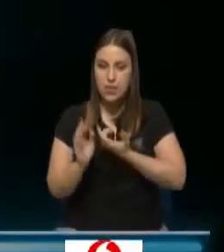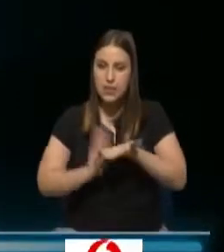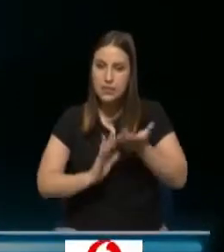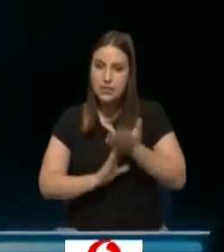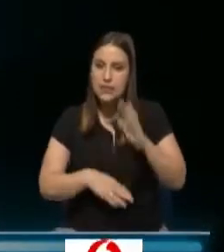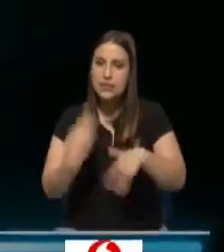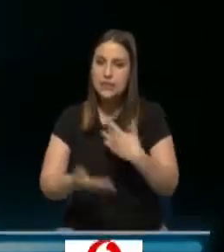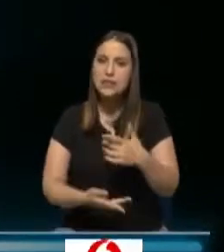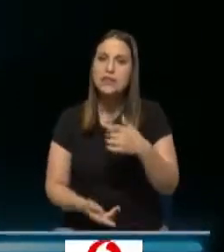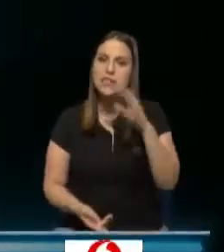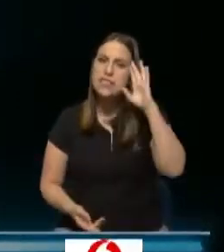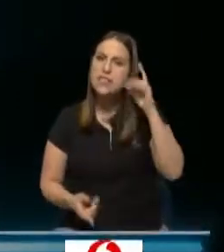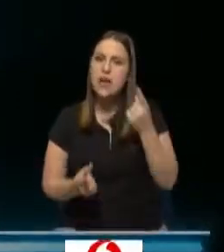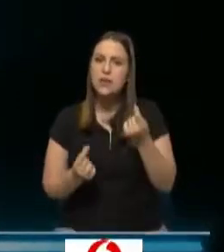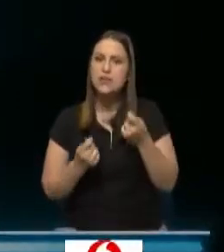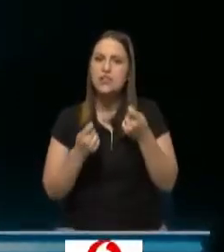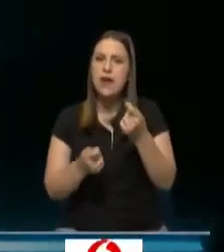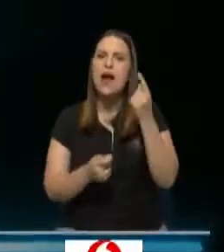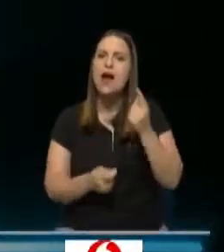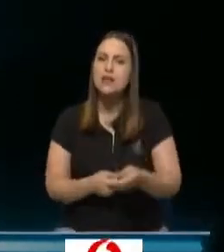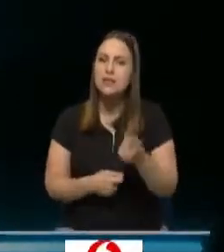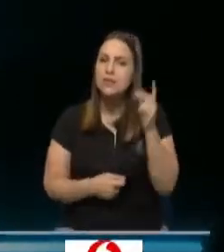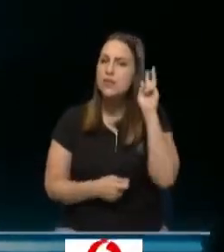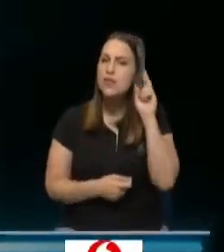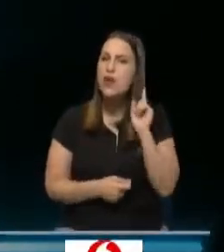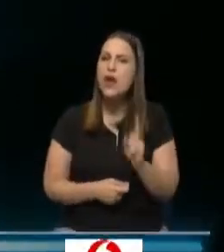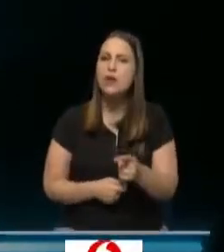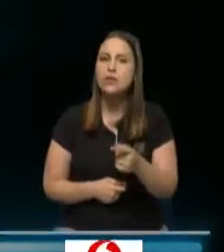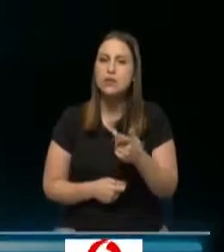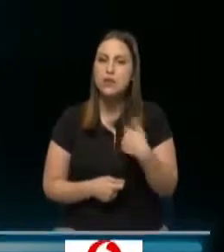of the investment. We're going to have to speed up.